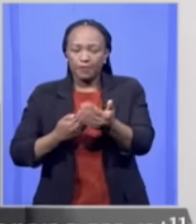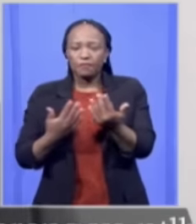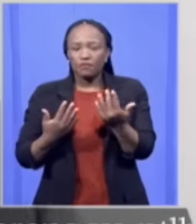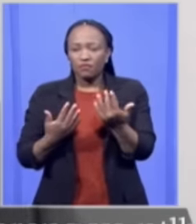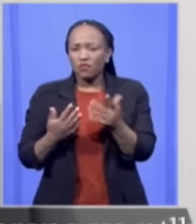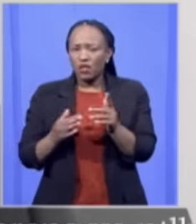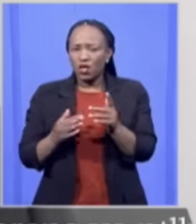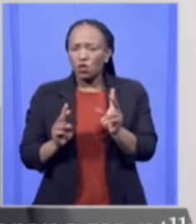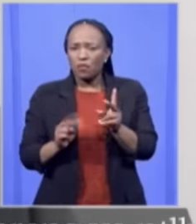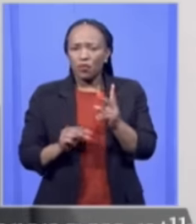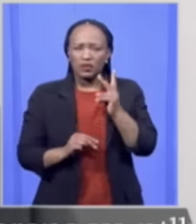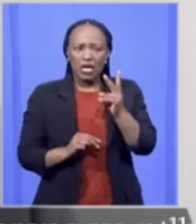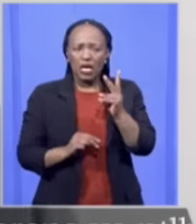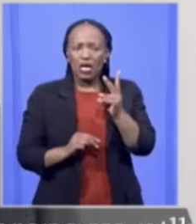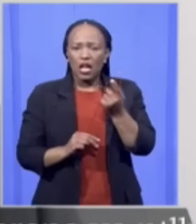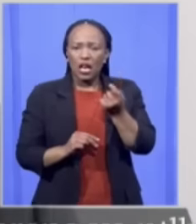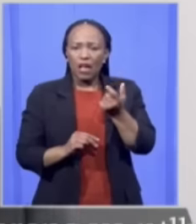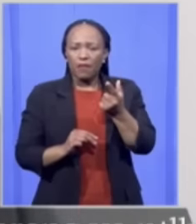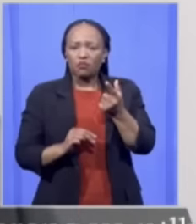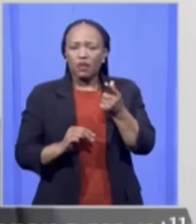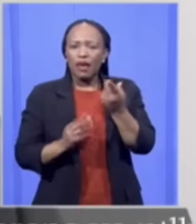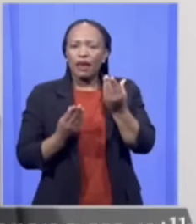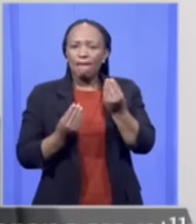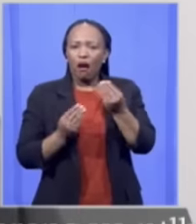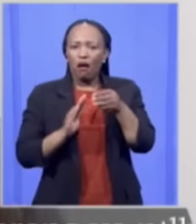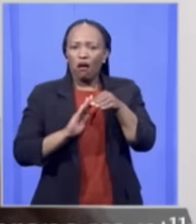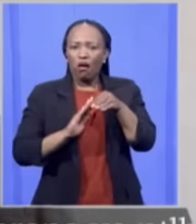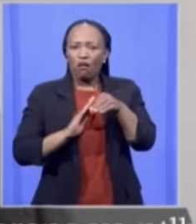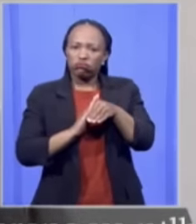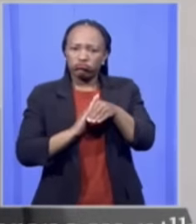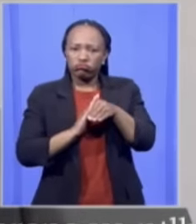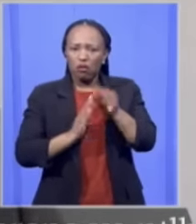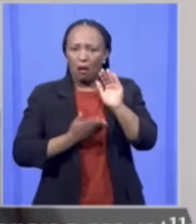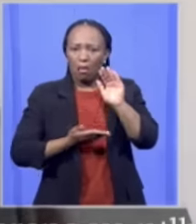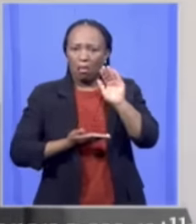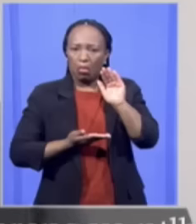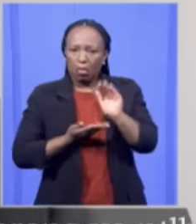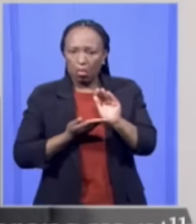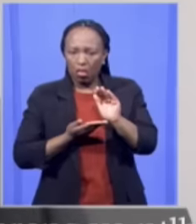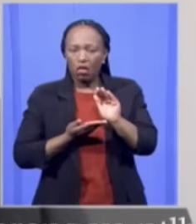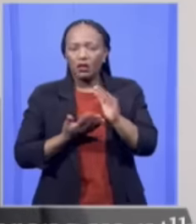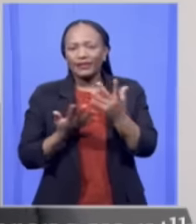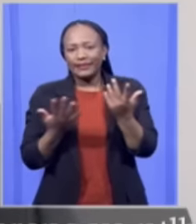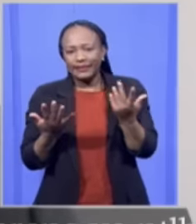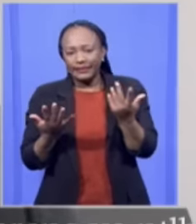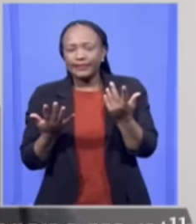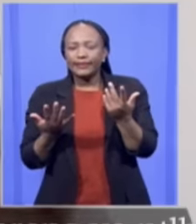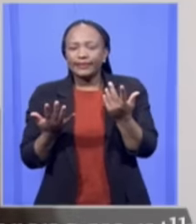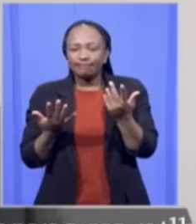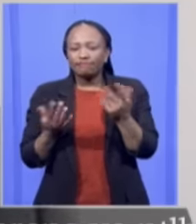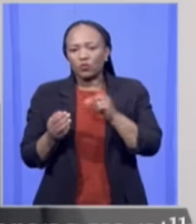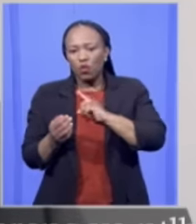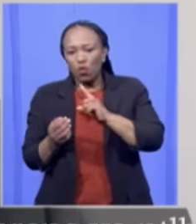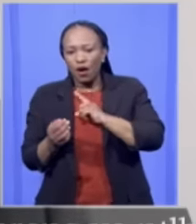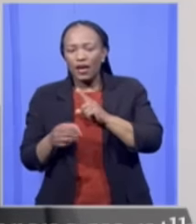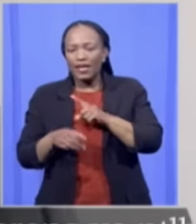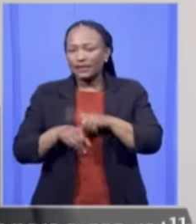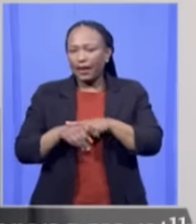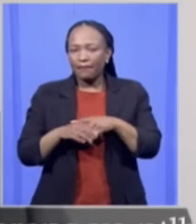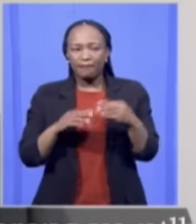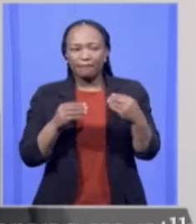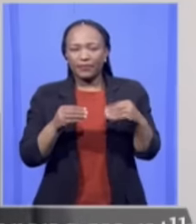tend to see a decrease in trade numbers. So that would be where you actually get it in stores. That's because of that peak period that